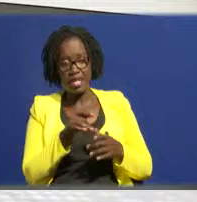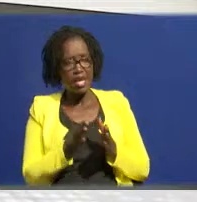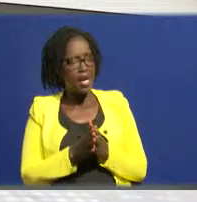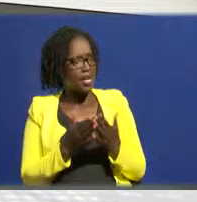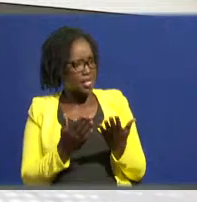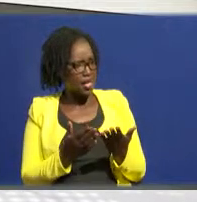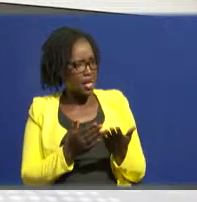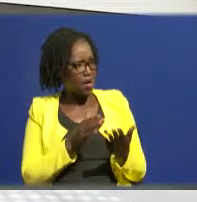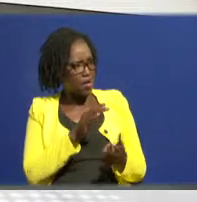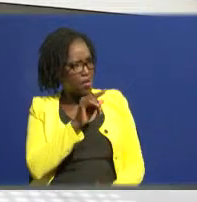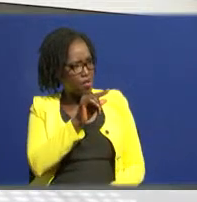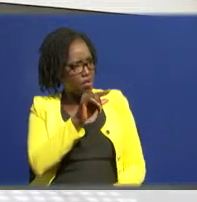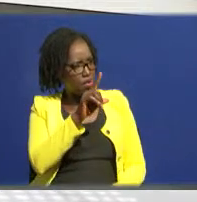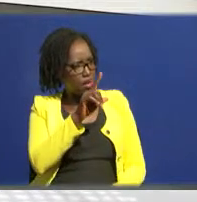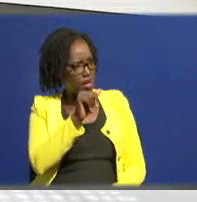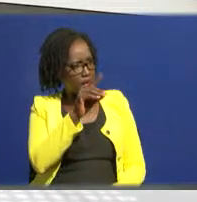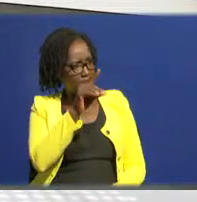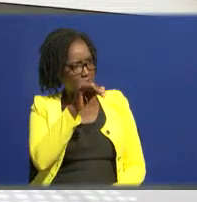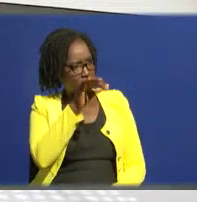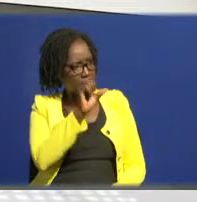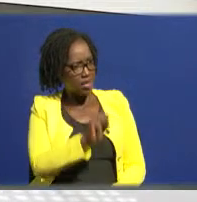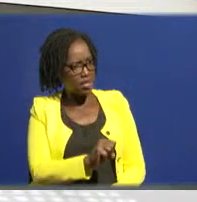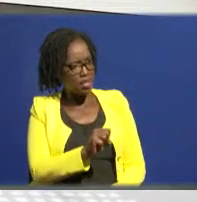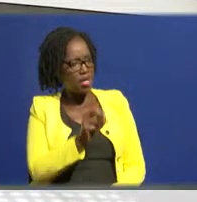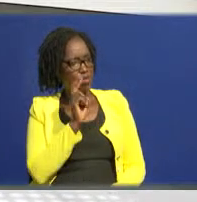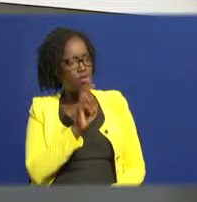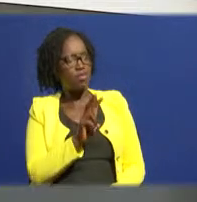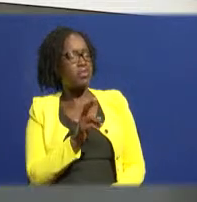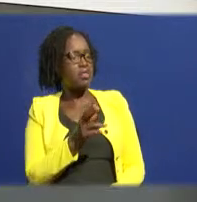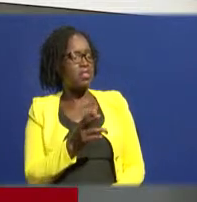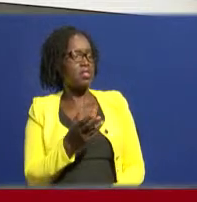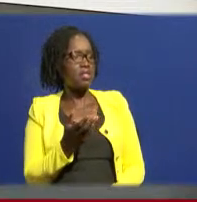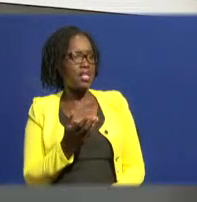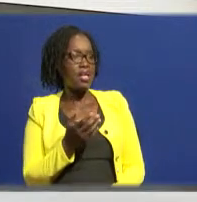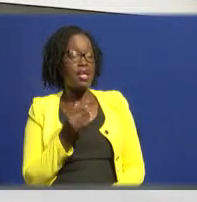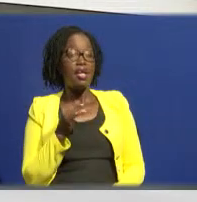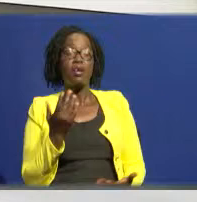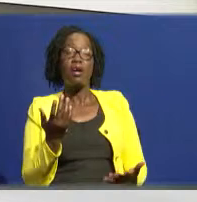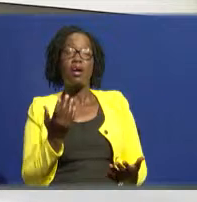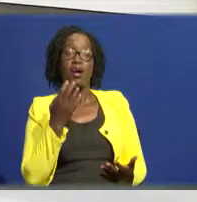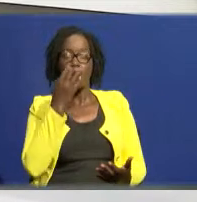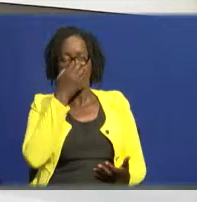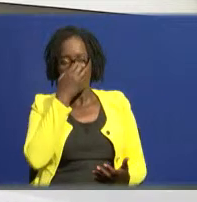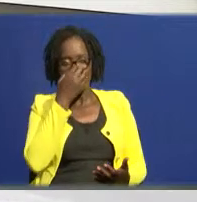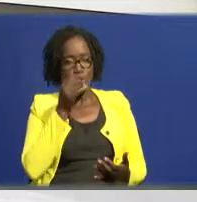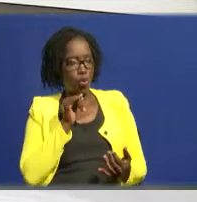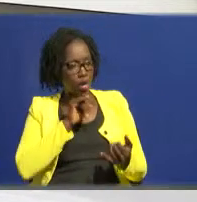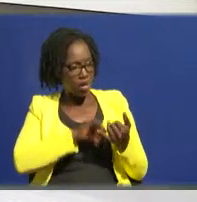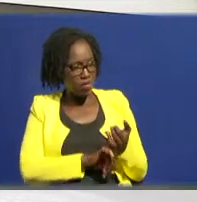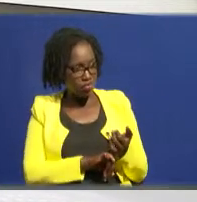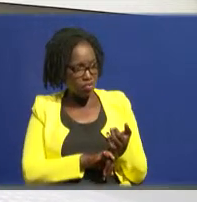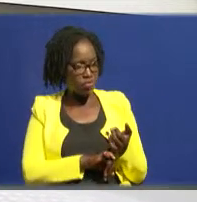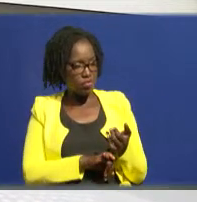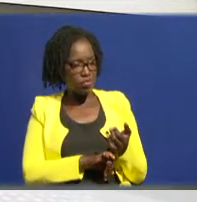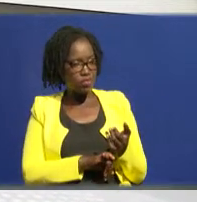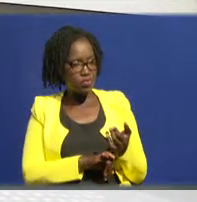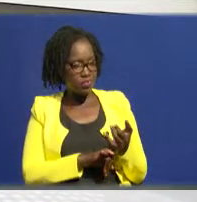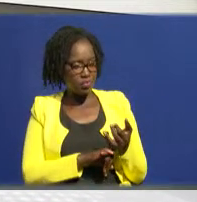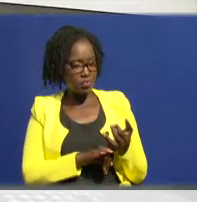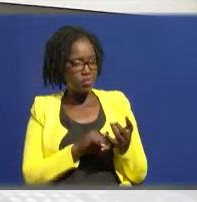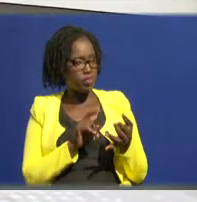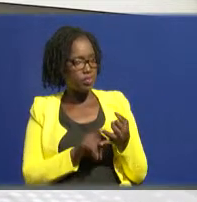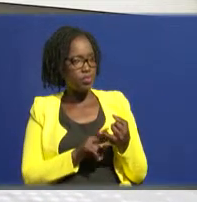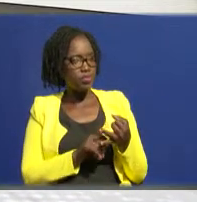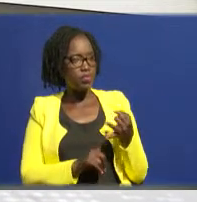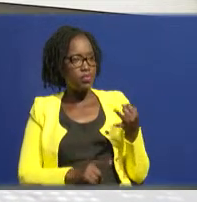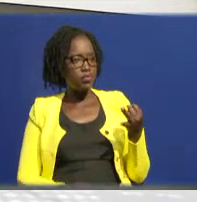you, Gladys, we have seen Her Excellencies, that is the First Lady, Madam Rachel Ruto. We also have